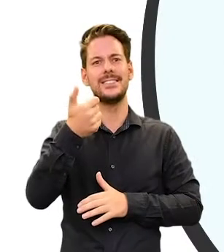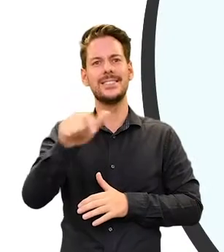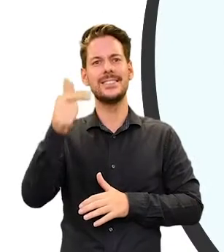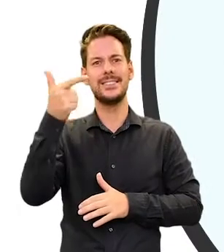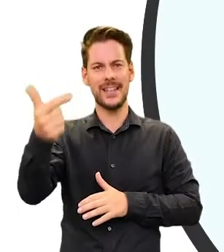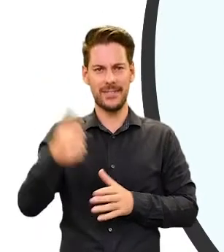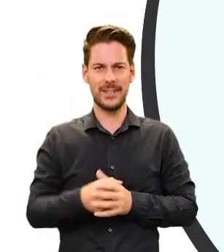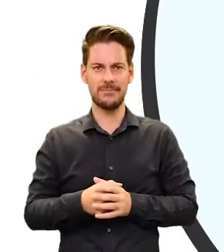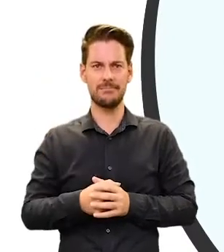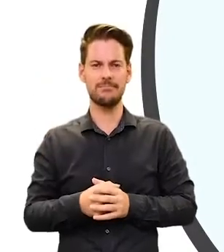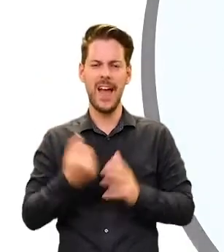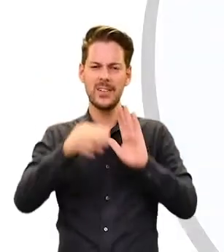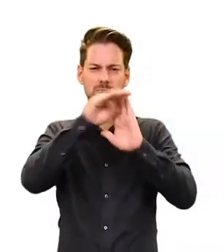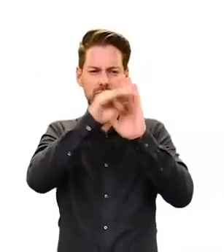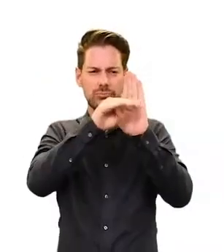all those involved.